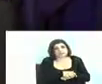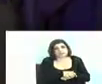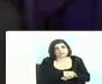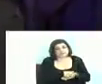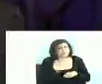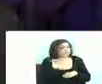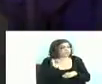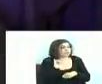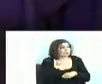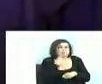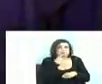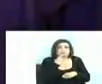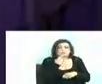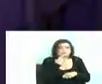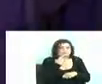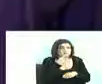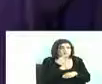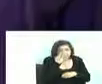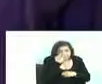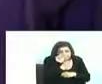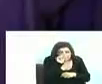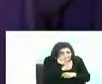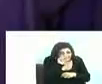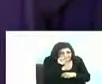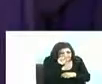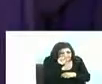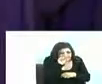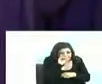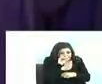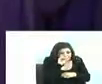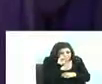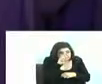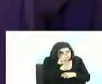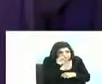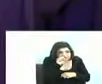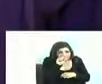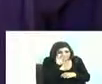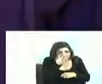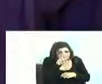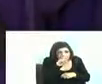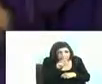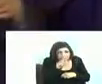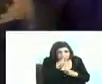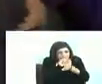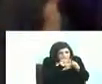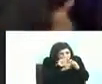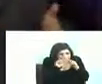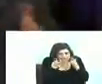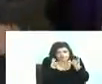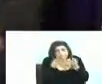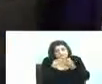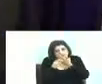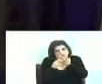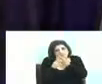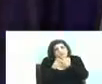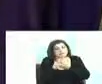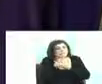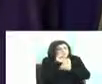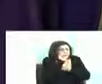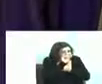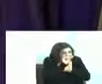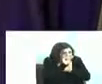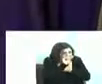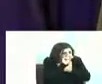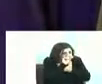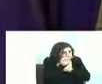It's like he says, a little mustard seed. Think about that. Your dream is like just a little mustard seed, so small